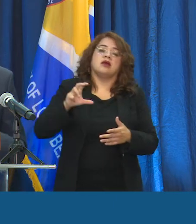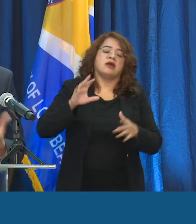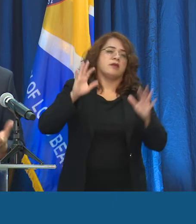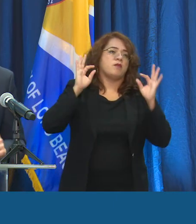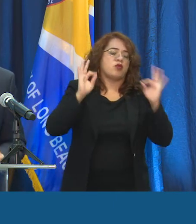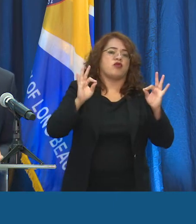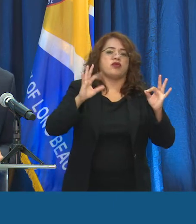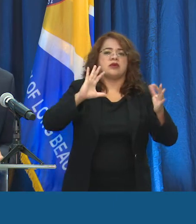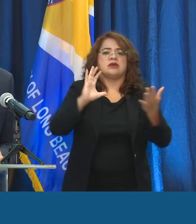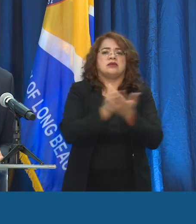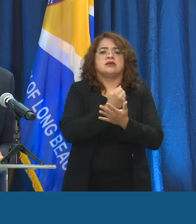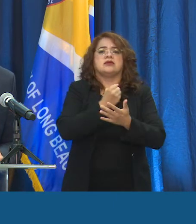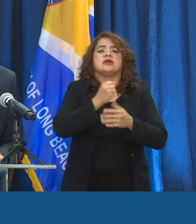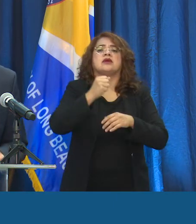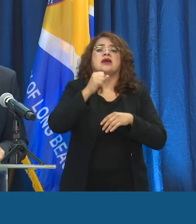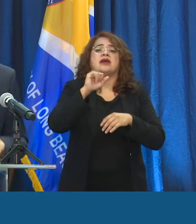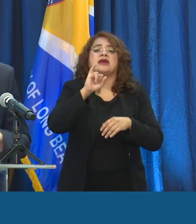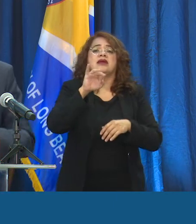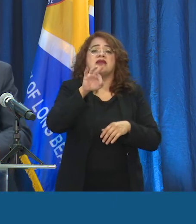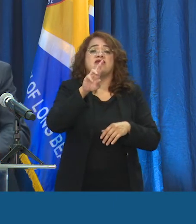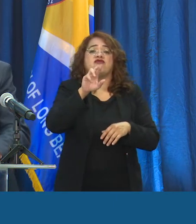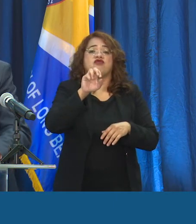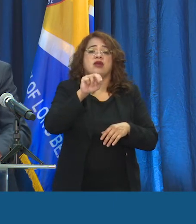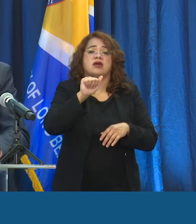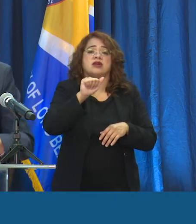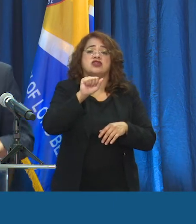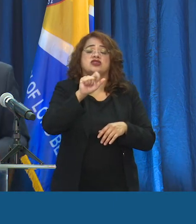in our infrastructure to manage those grants.